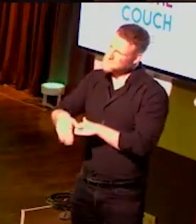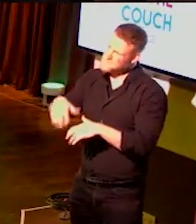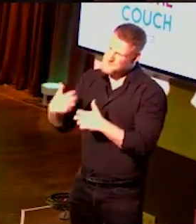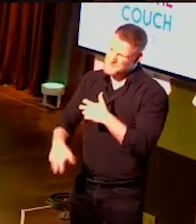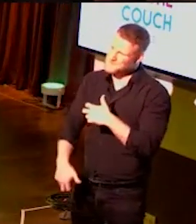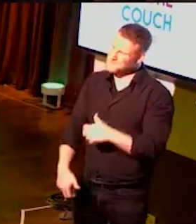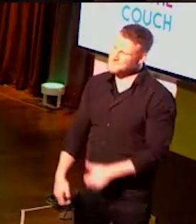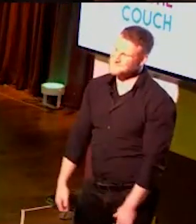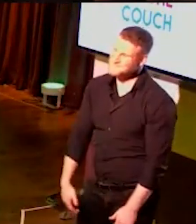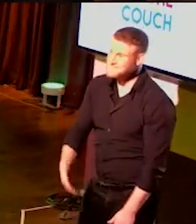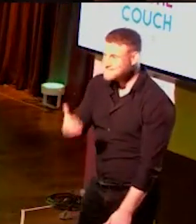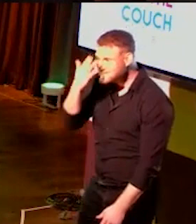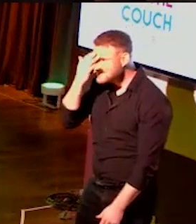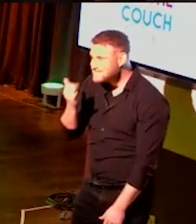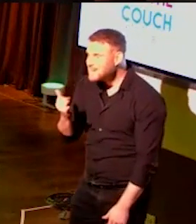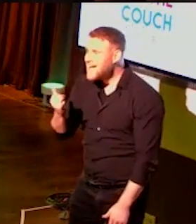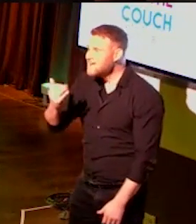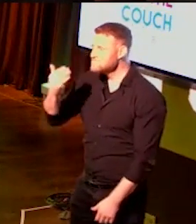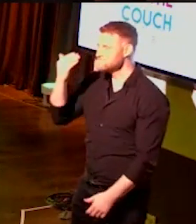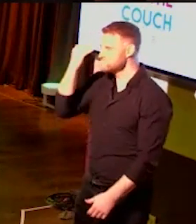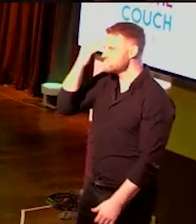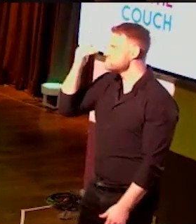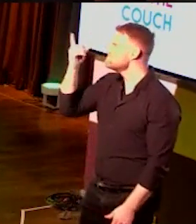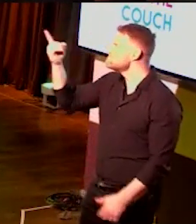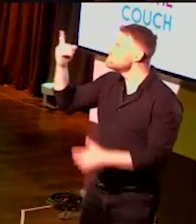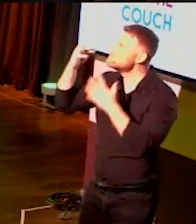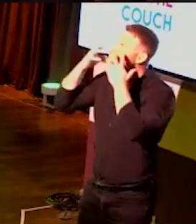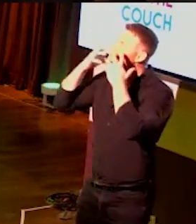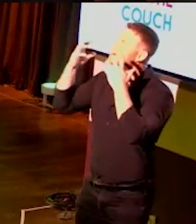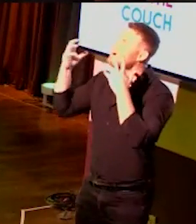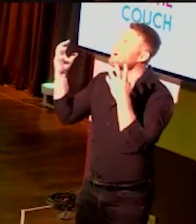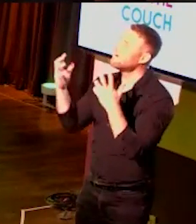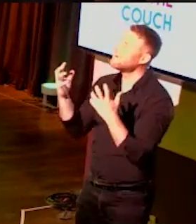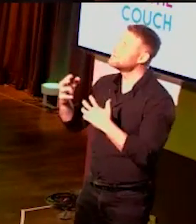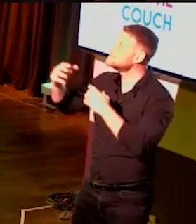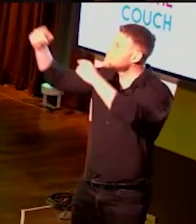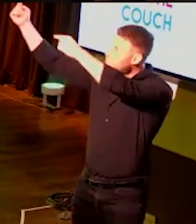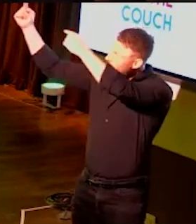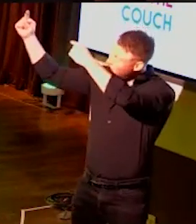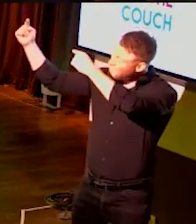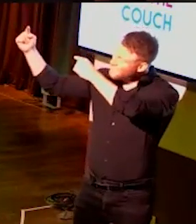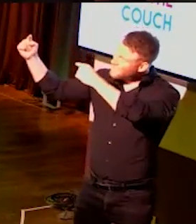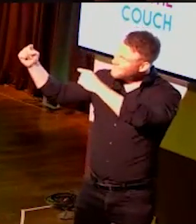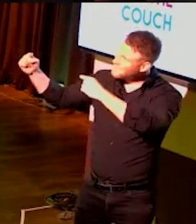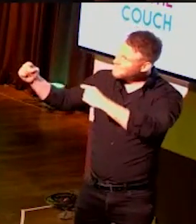tonight. They know that Santa's on his